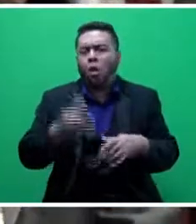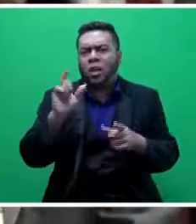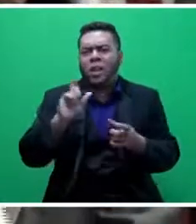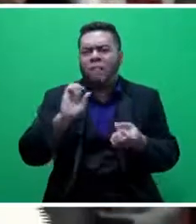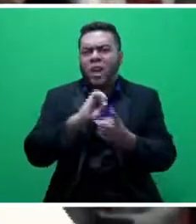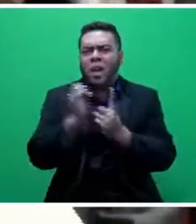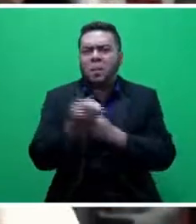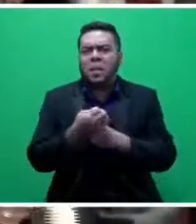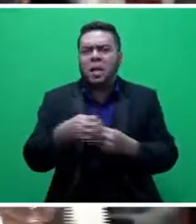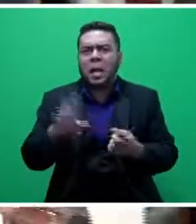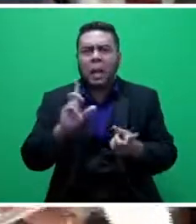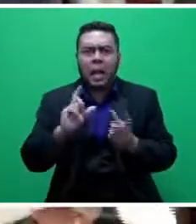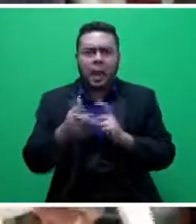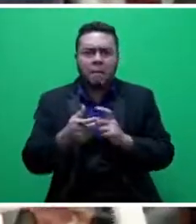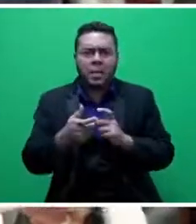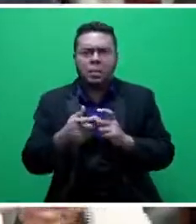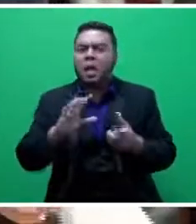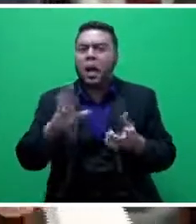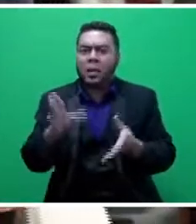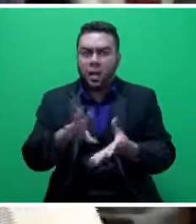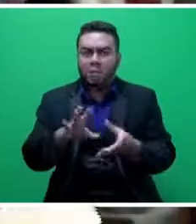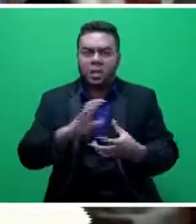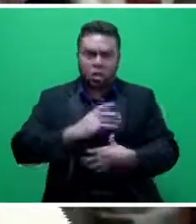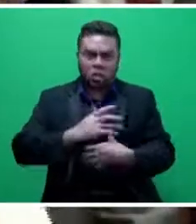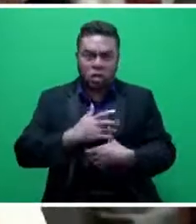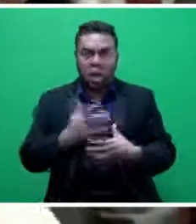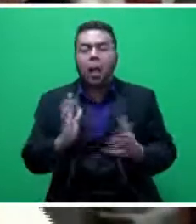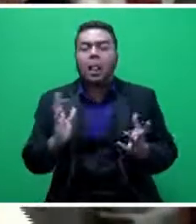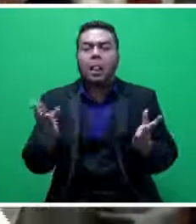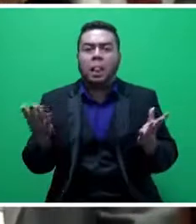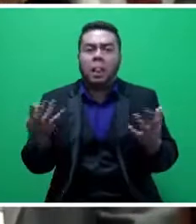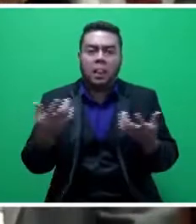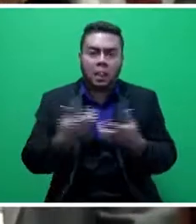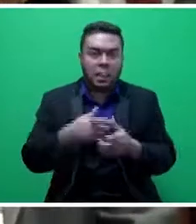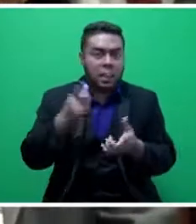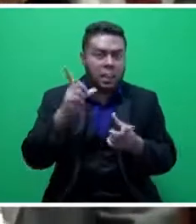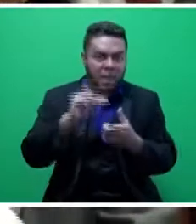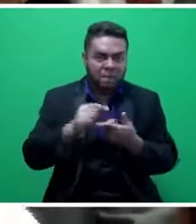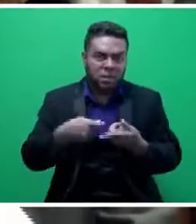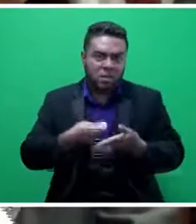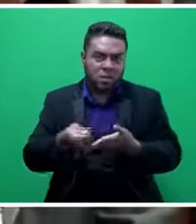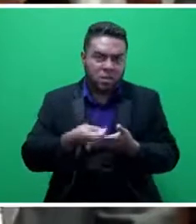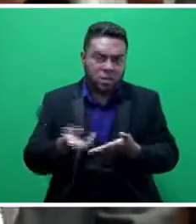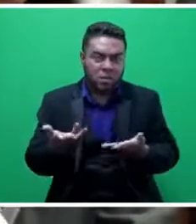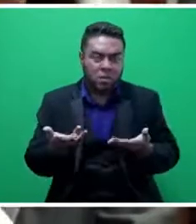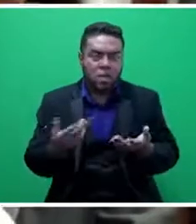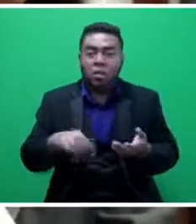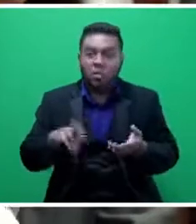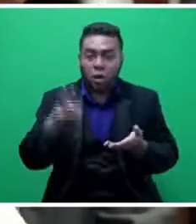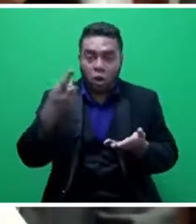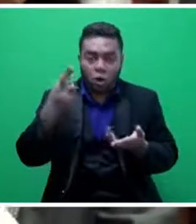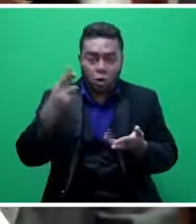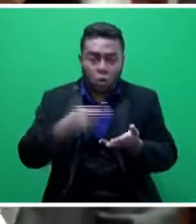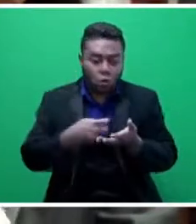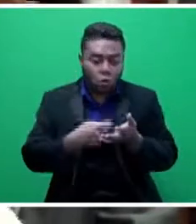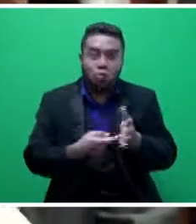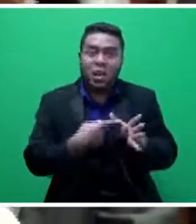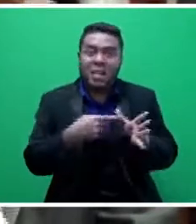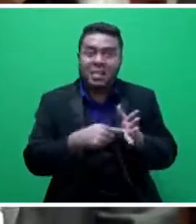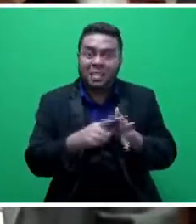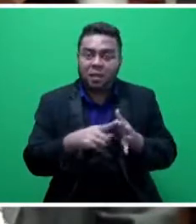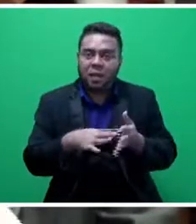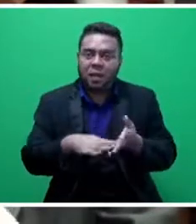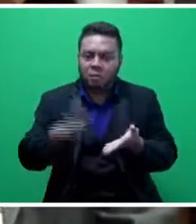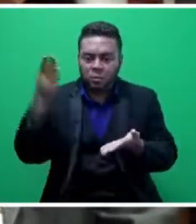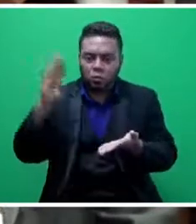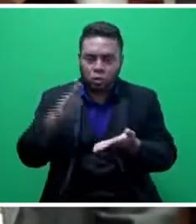Levy, budget amendment bill. As announced, Mr. Speaker, sir, the rate has been reduced from 10% to 5%,